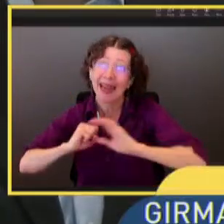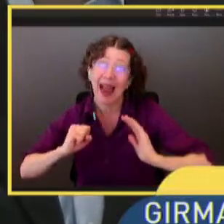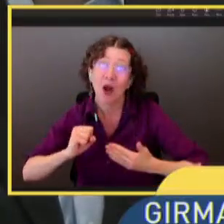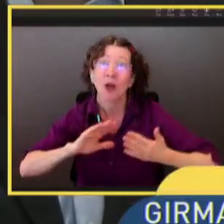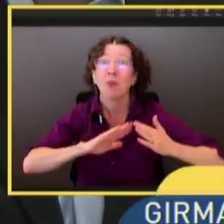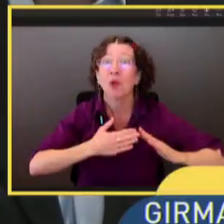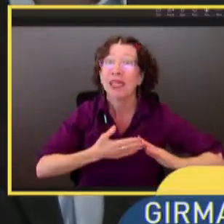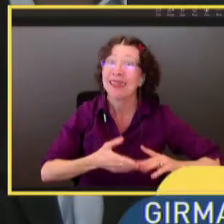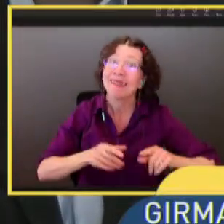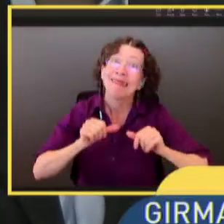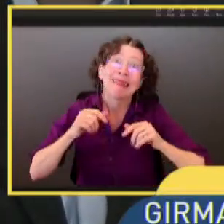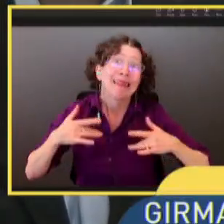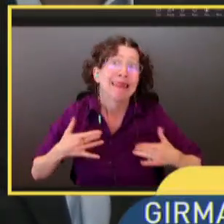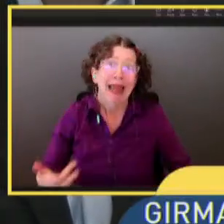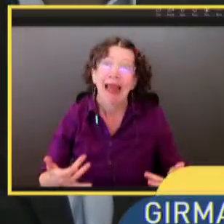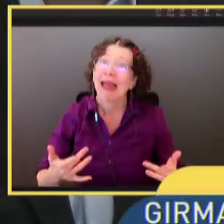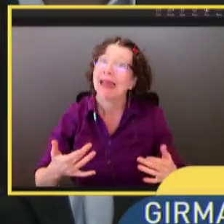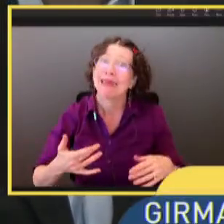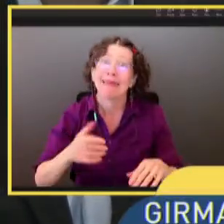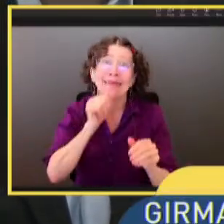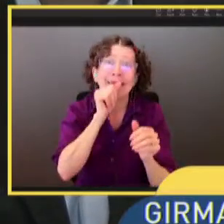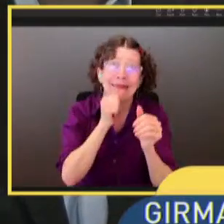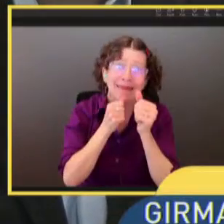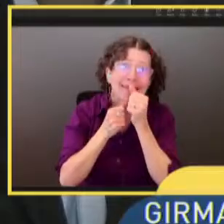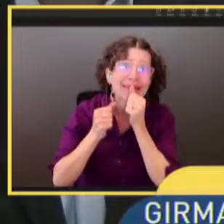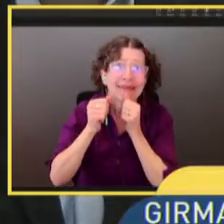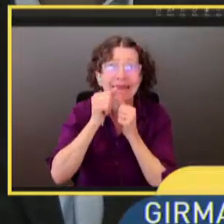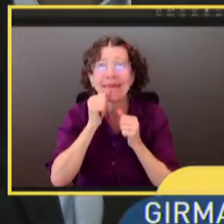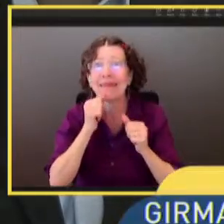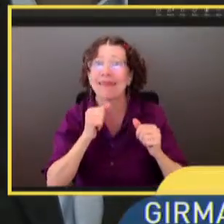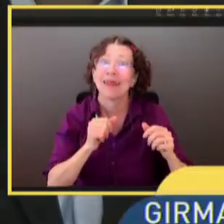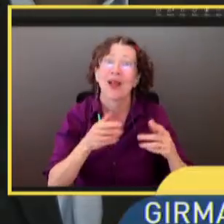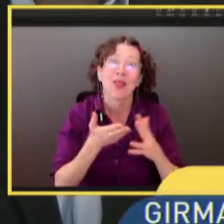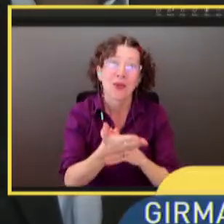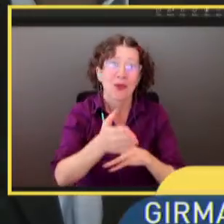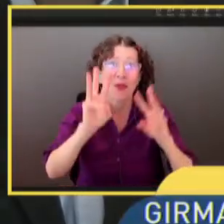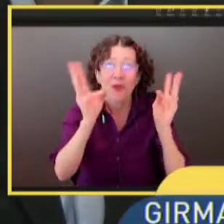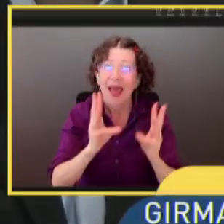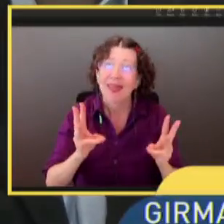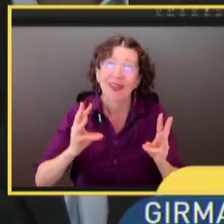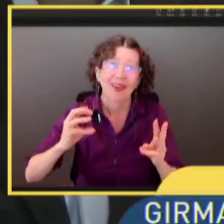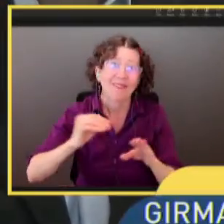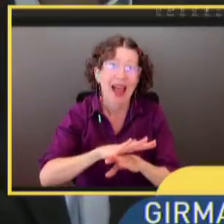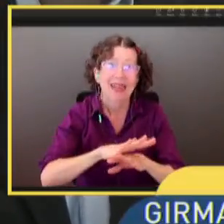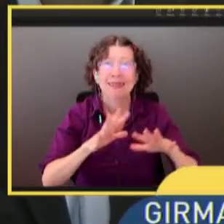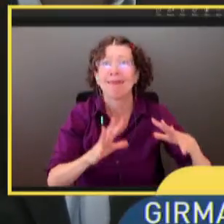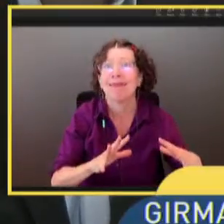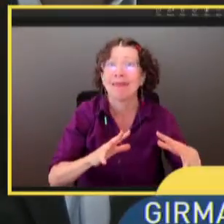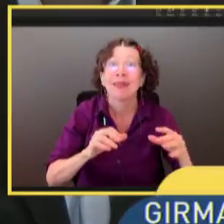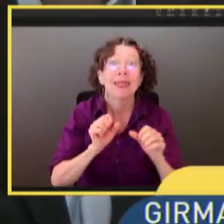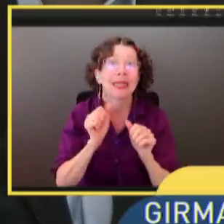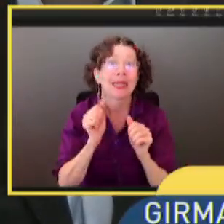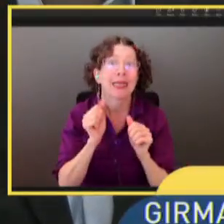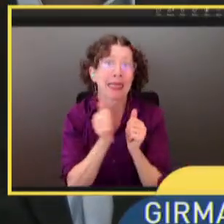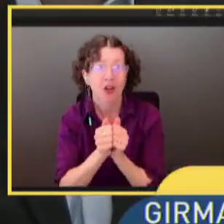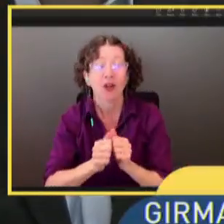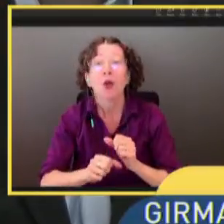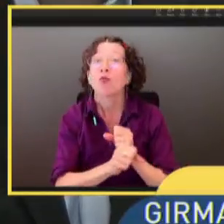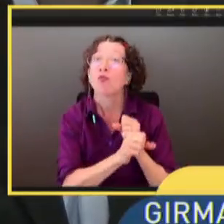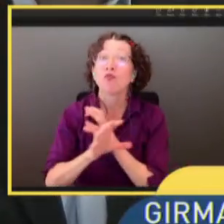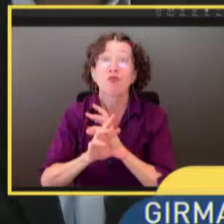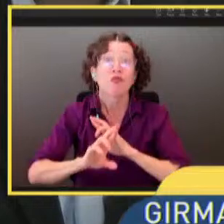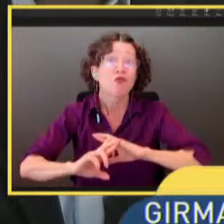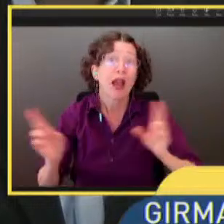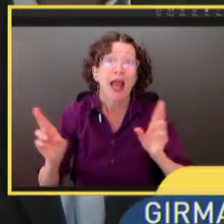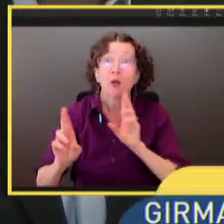In particular, because we are here in South King County, I want to shout out our South County mayors who have been protecting such an important part of our